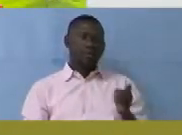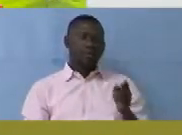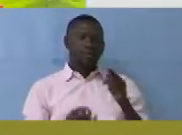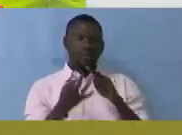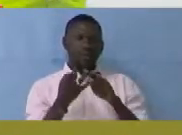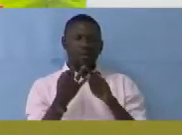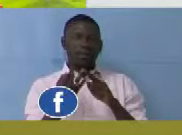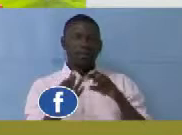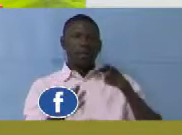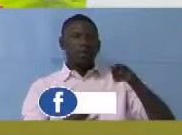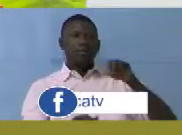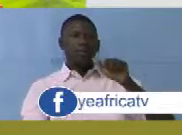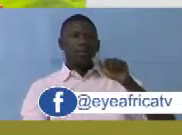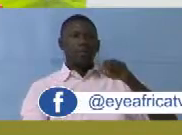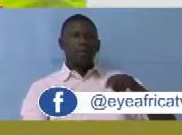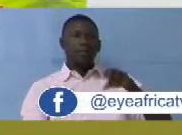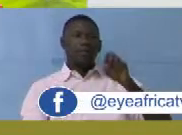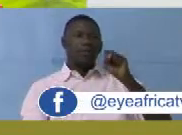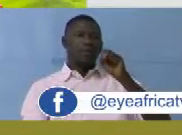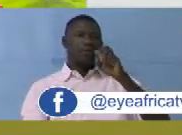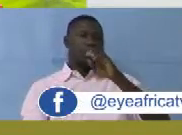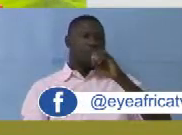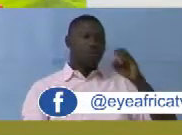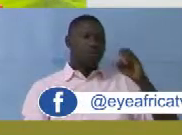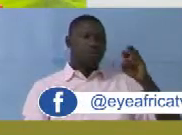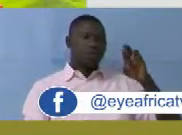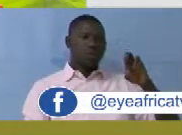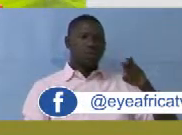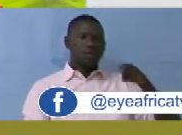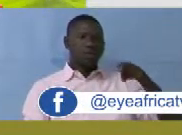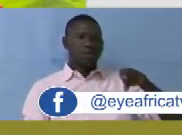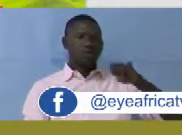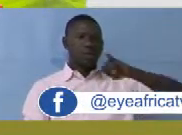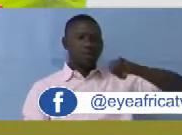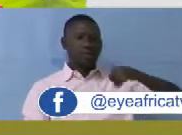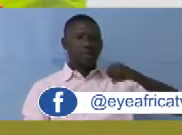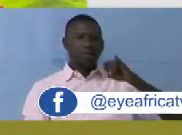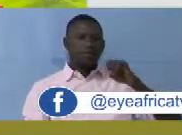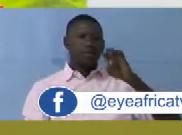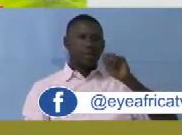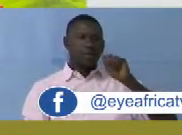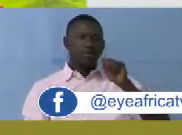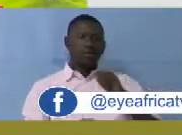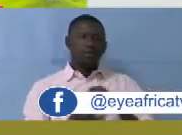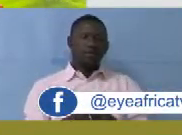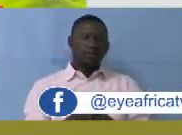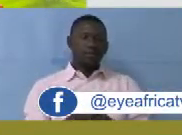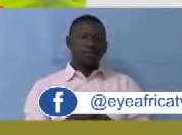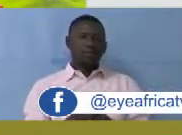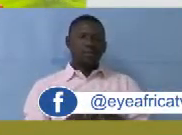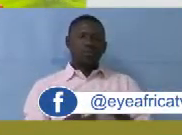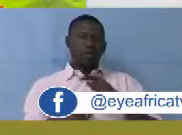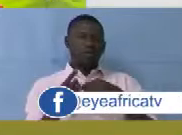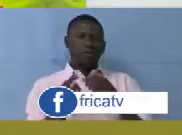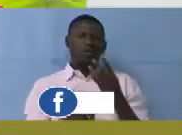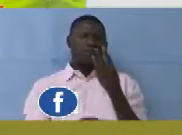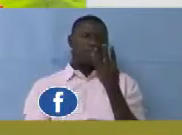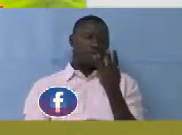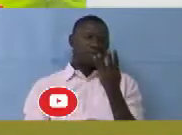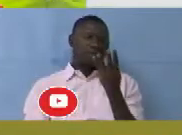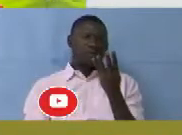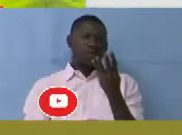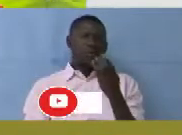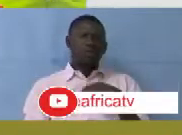Mansour Njai. We are the three. Del Mosabolem. We are the four. Until more now, no them. In that